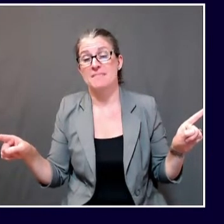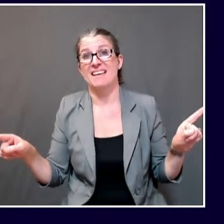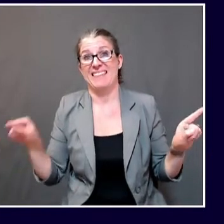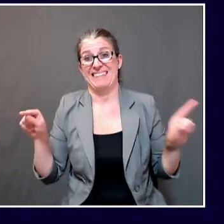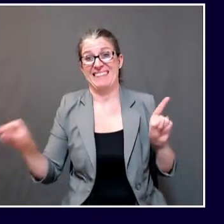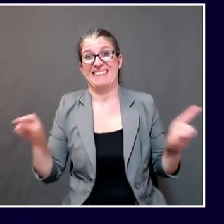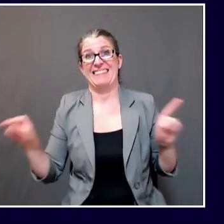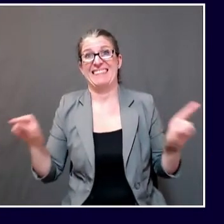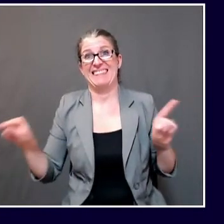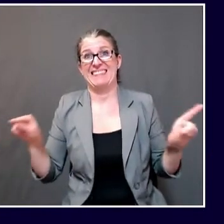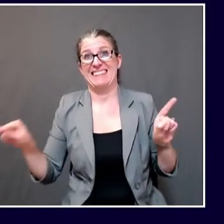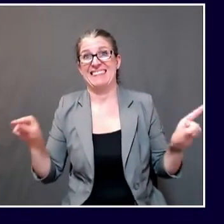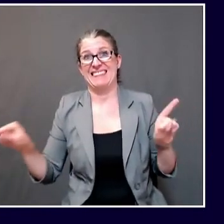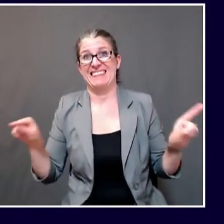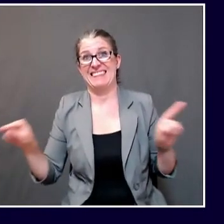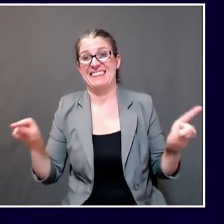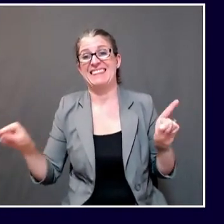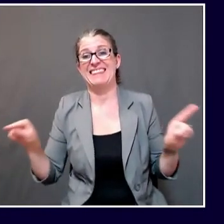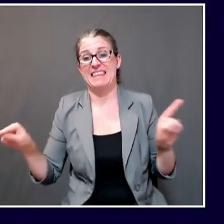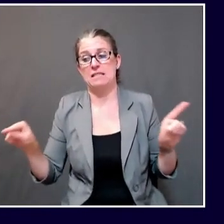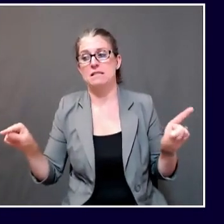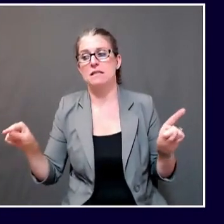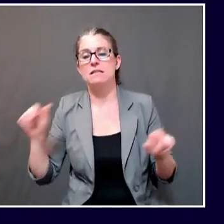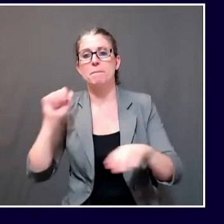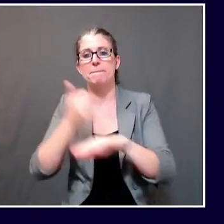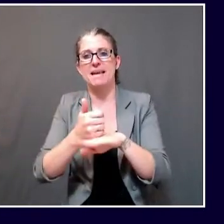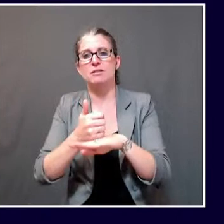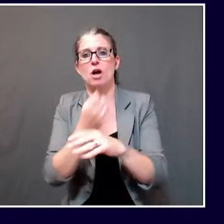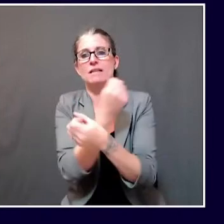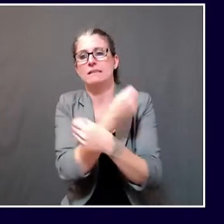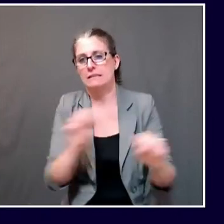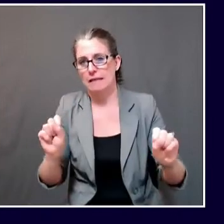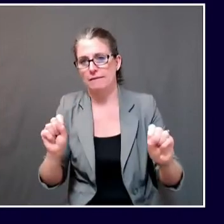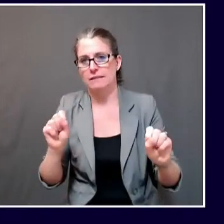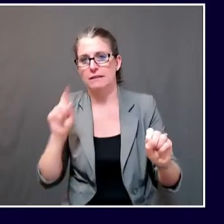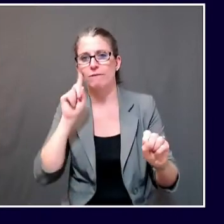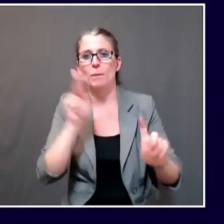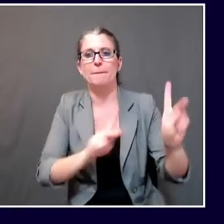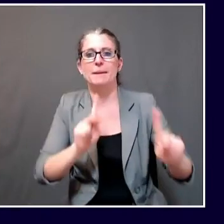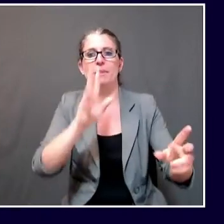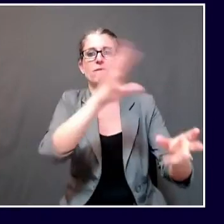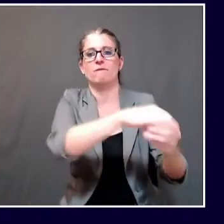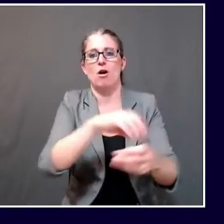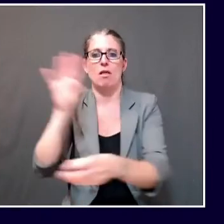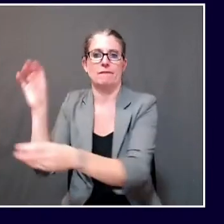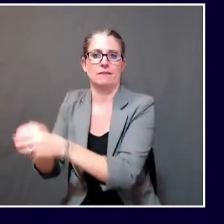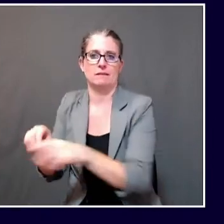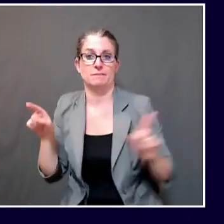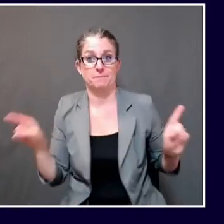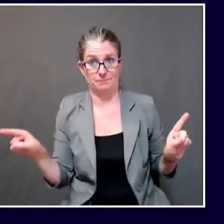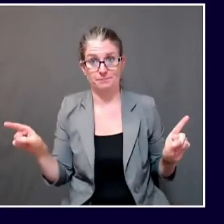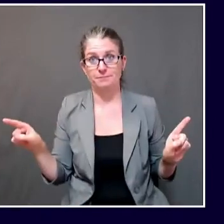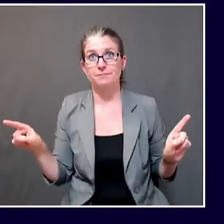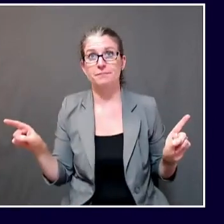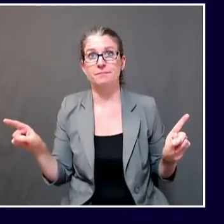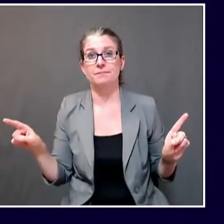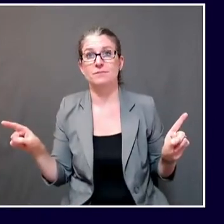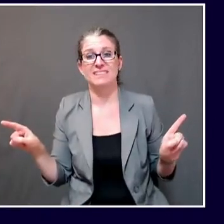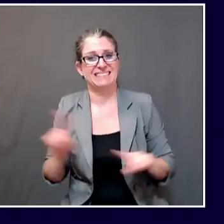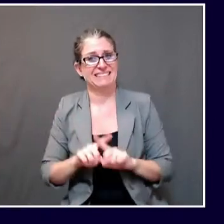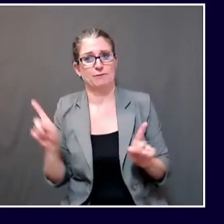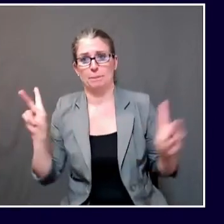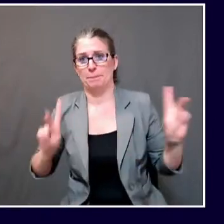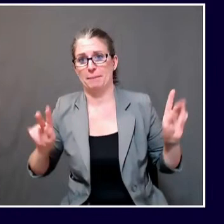and protective. In addition to that, activities that involve a lot of exhalation, like sports activities,